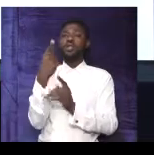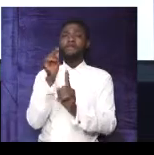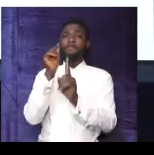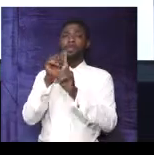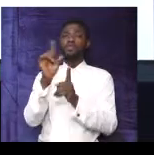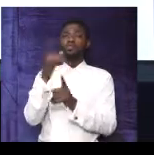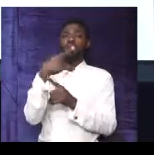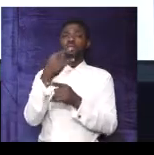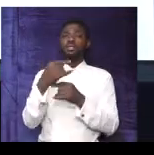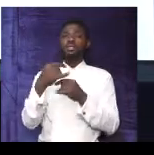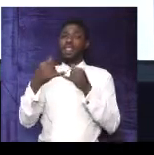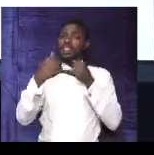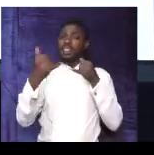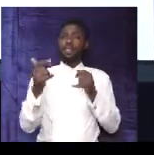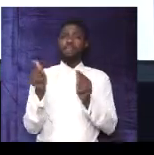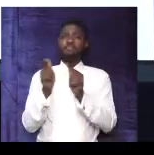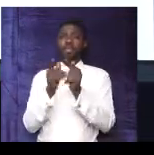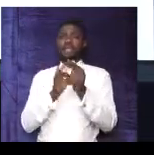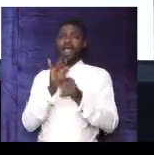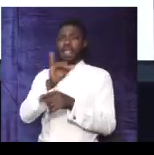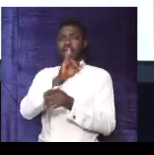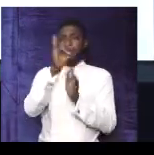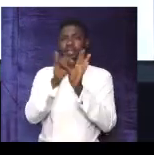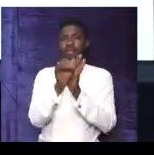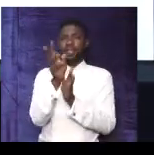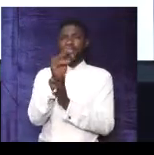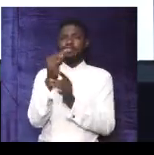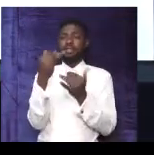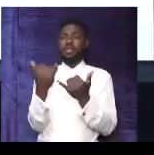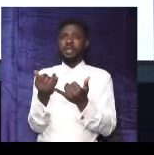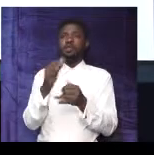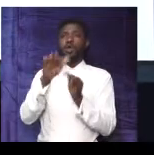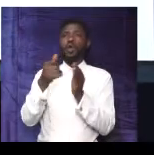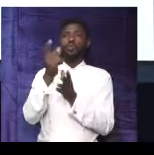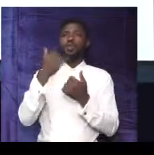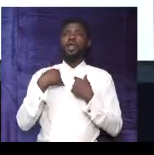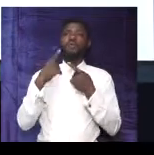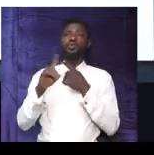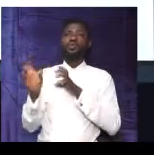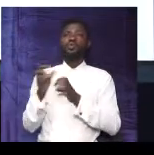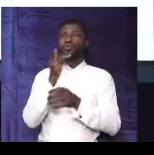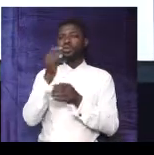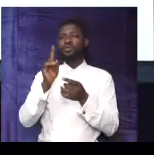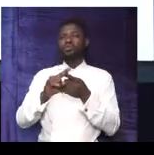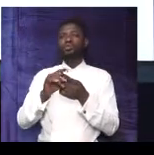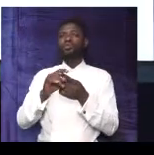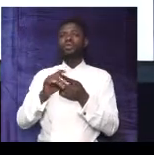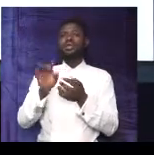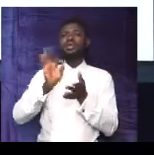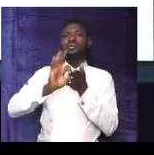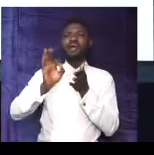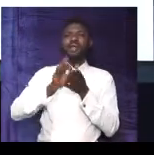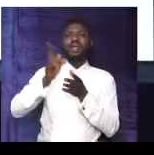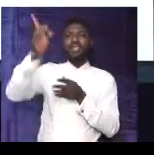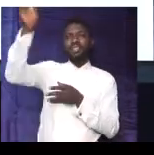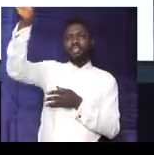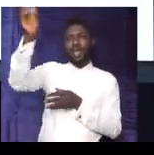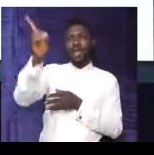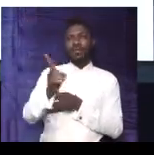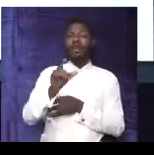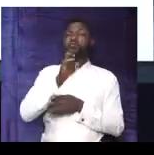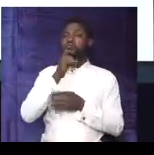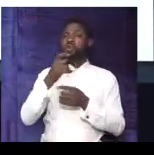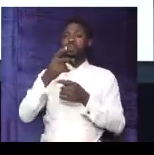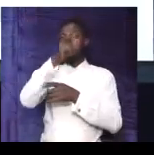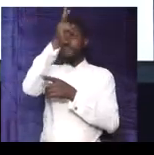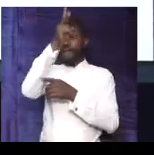all these points where the lines meet, I identify them. Now all I have to do is now count diagonally. You remember diagonal